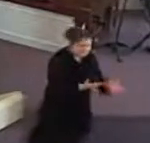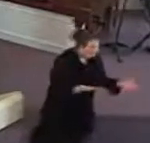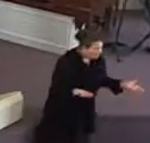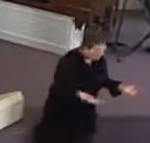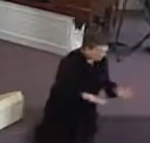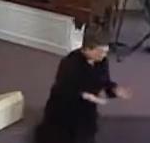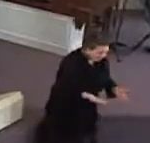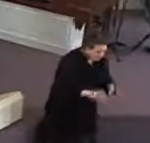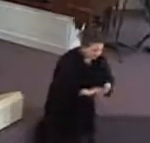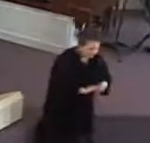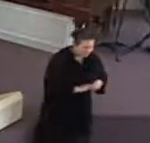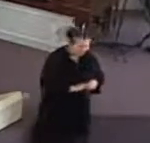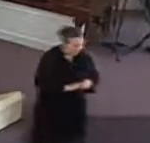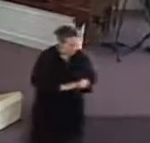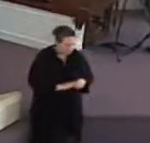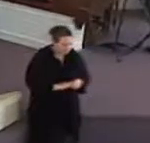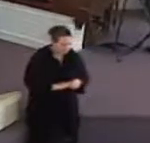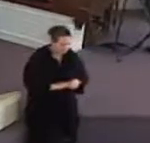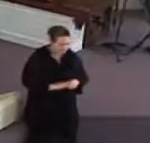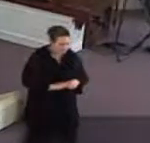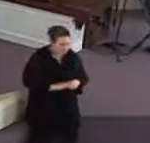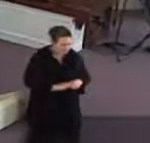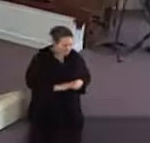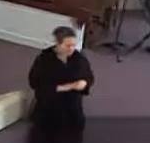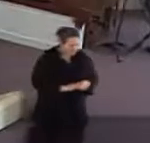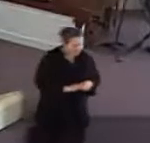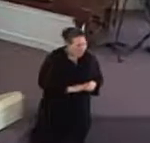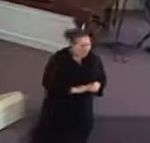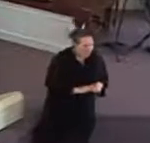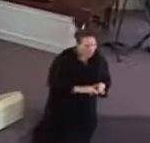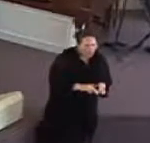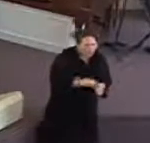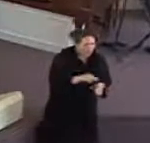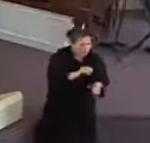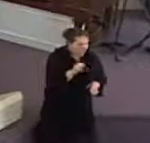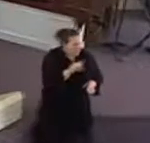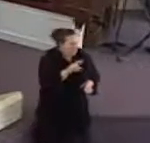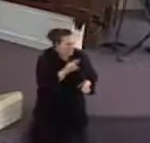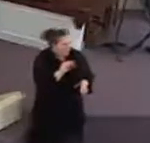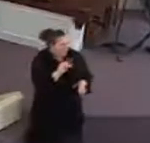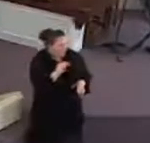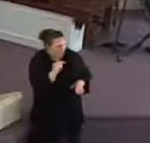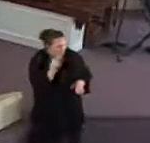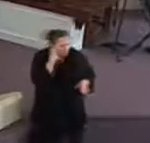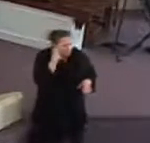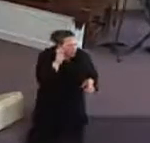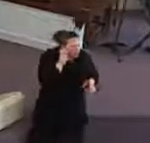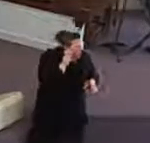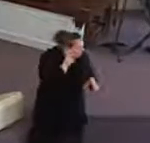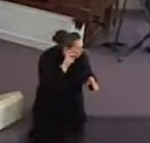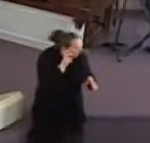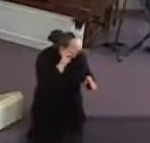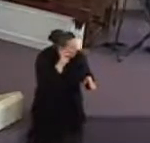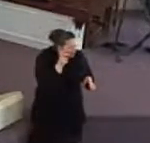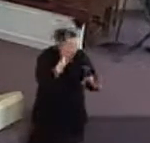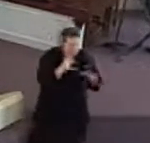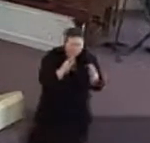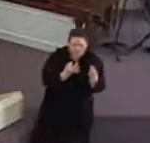know, the word came to Aaron and his family that was told to them, don't weep for them.